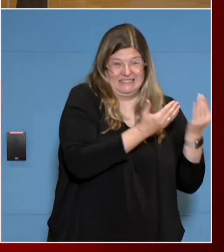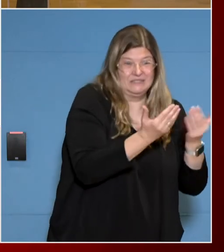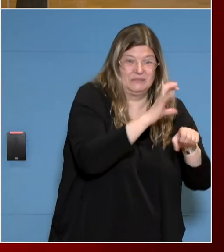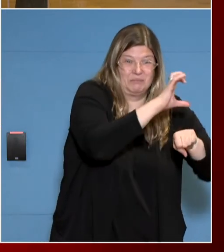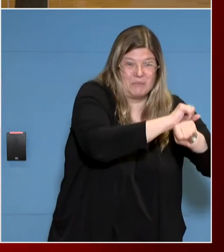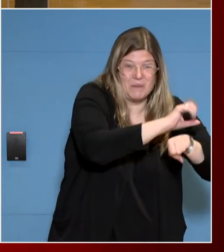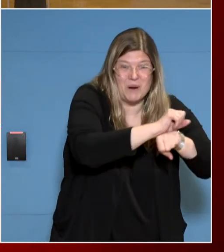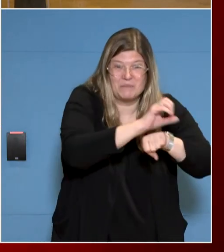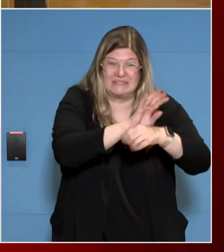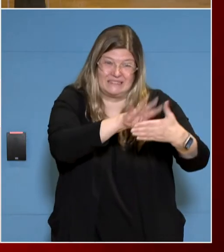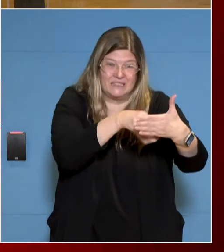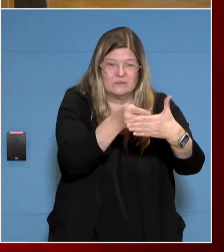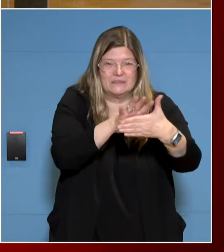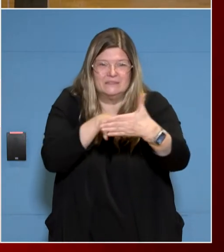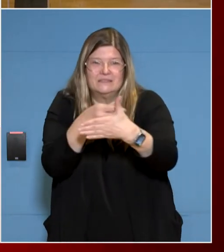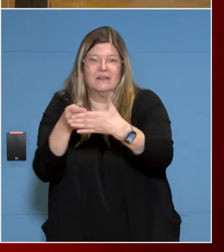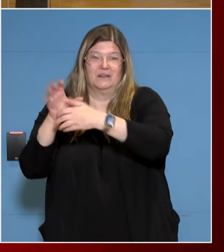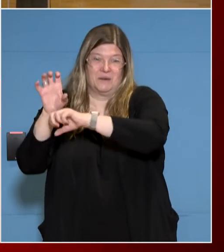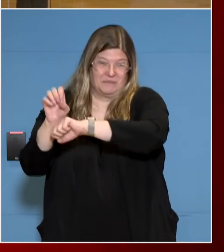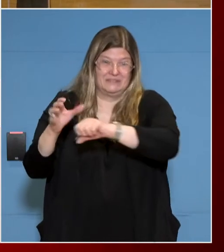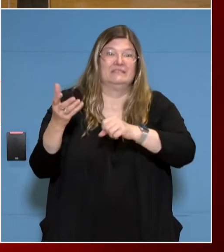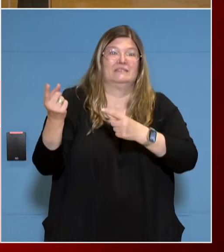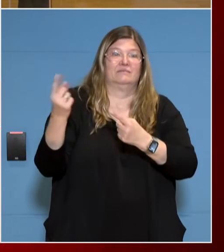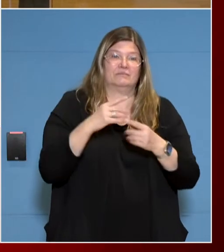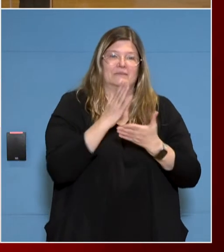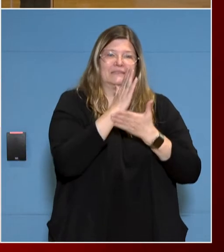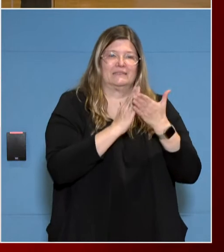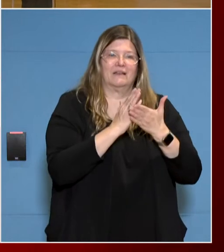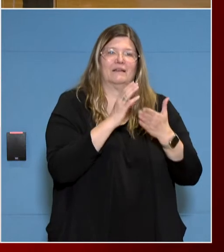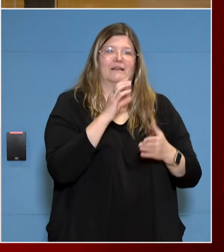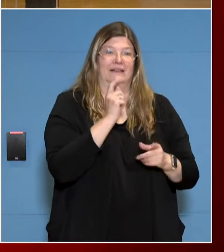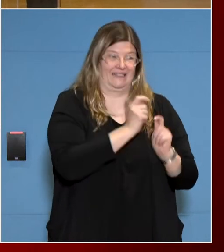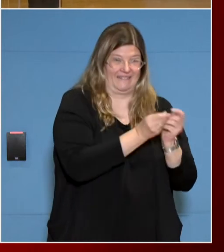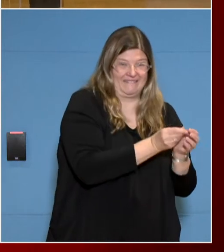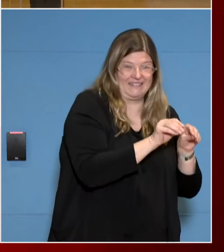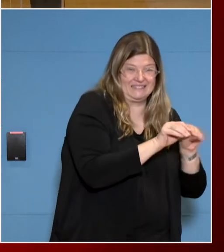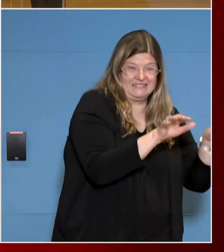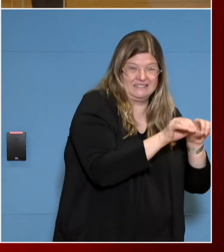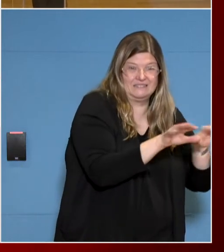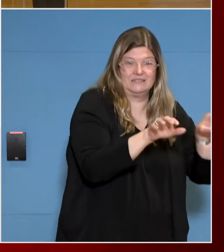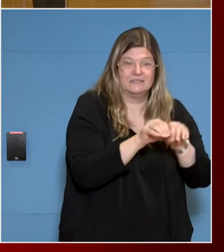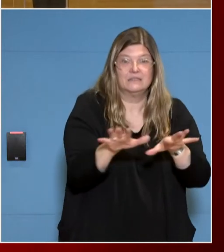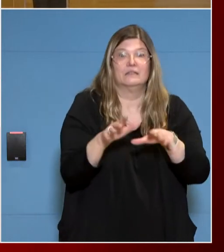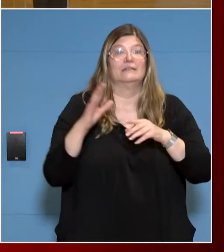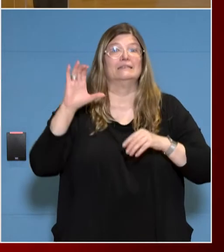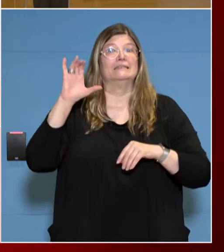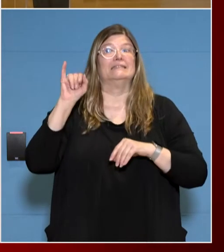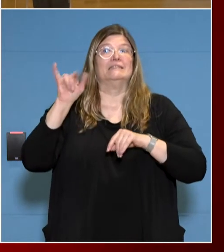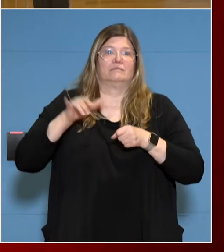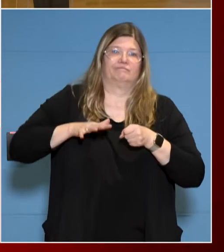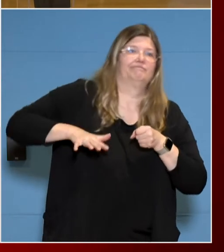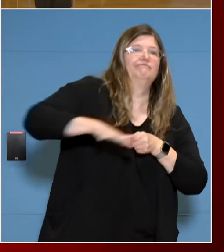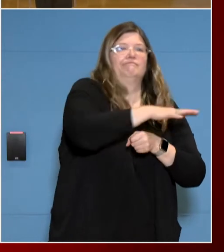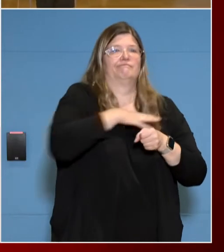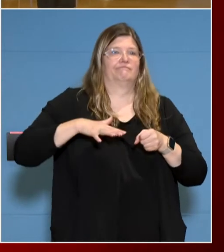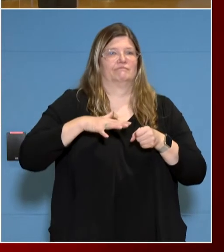vaccines. And it is truly a citywide effort. There are a lot of moving parts and a lot of priorities to be